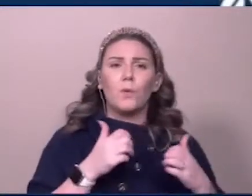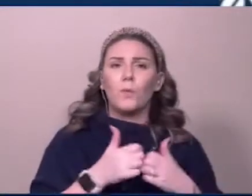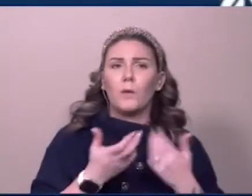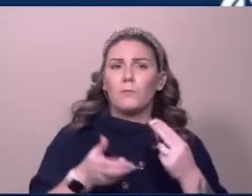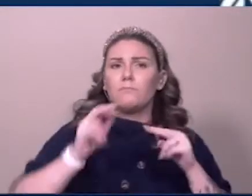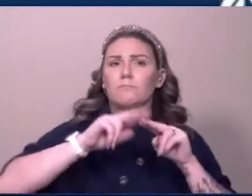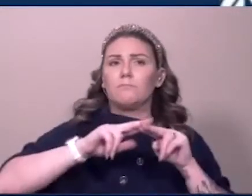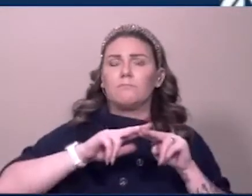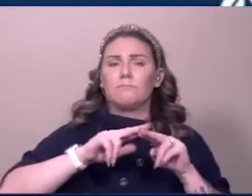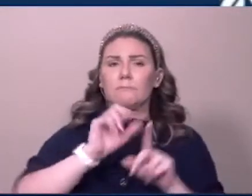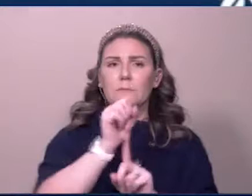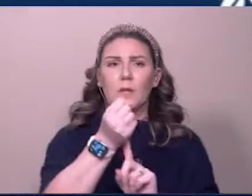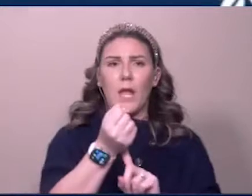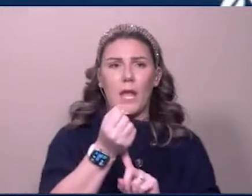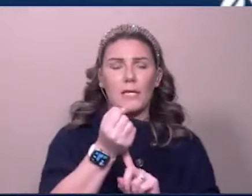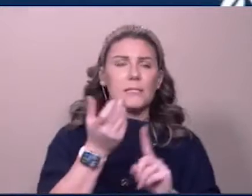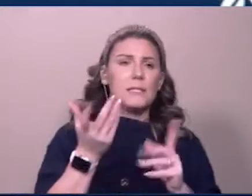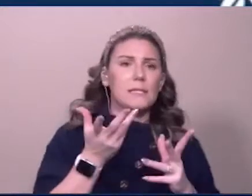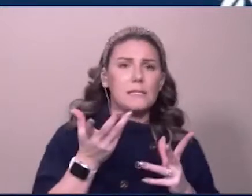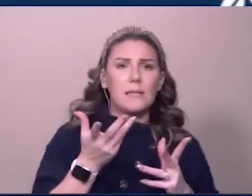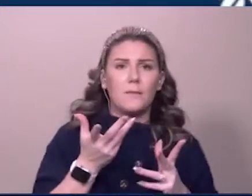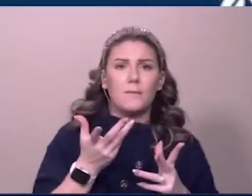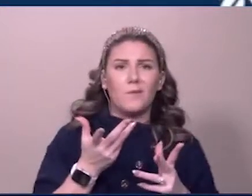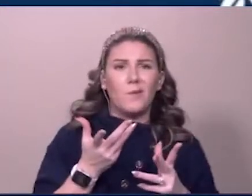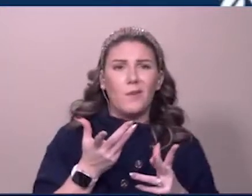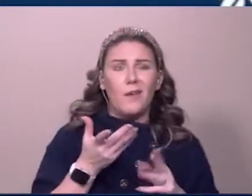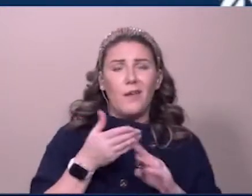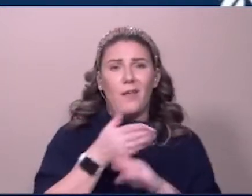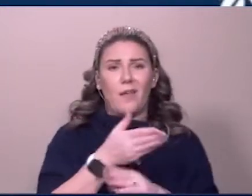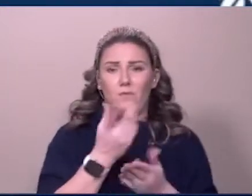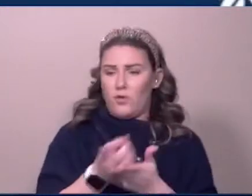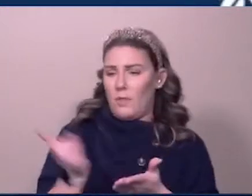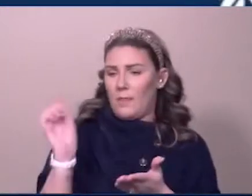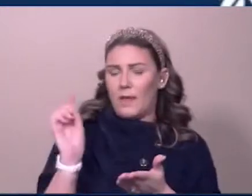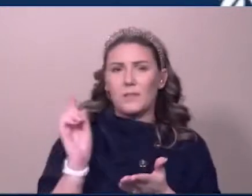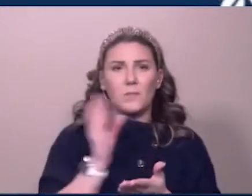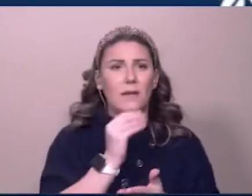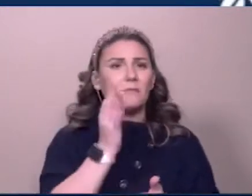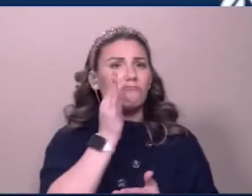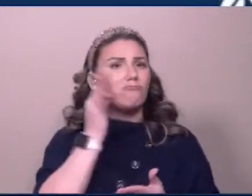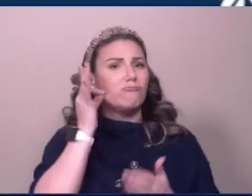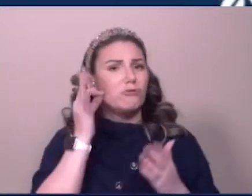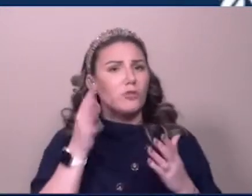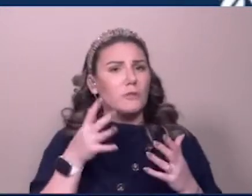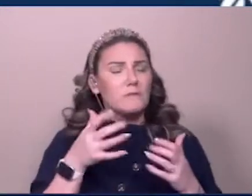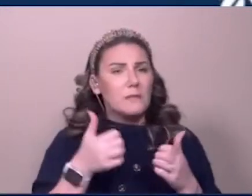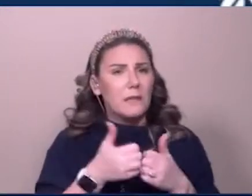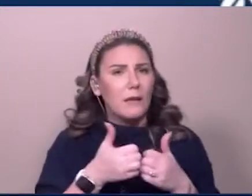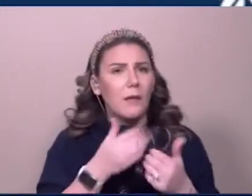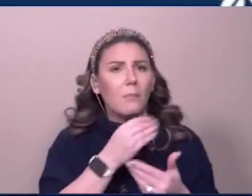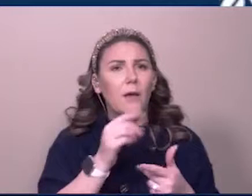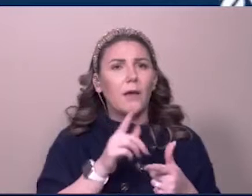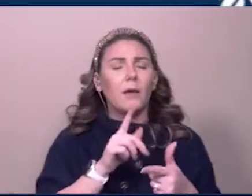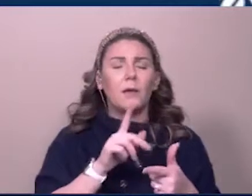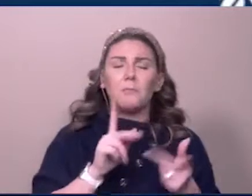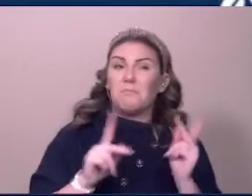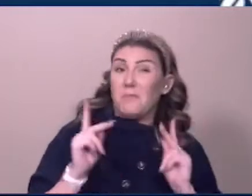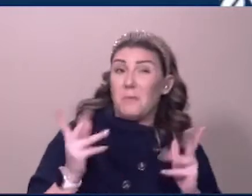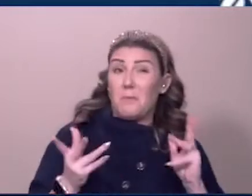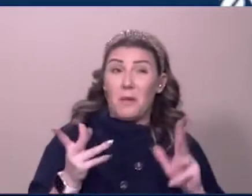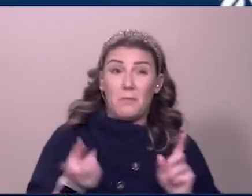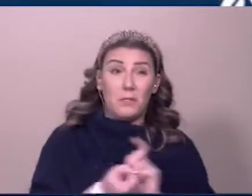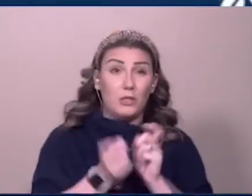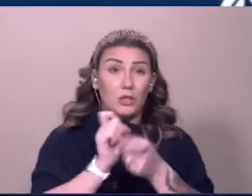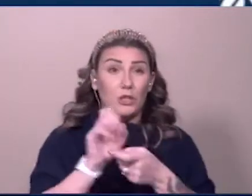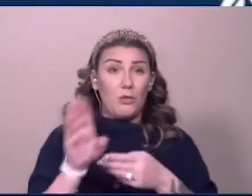cases following last week's get-togethers in the Chiefs game? And might people want to change some of their